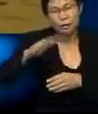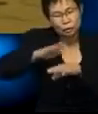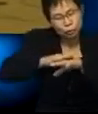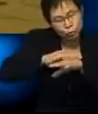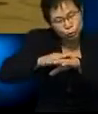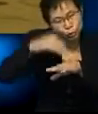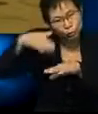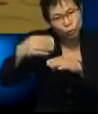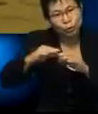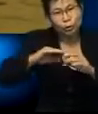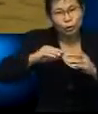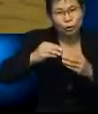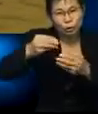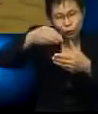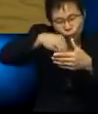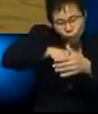the soil.